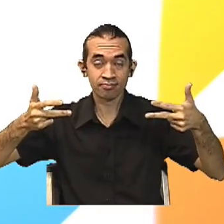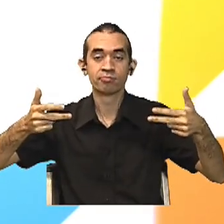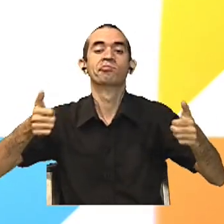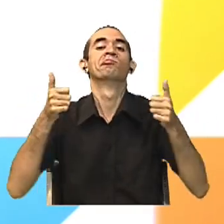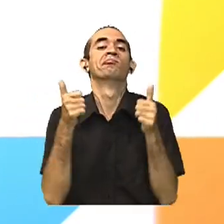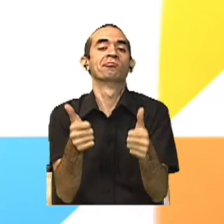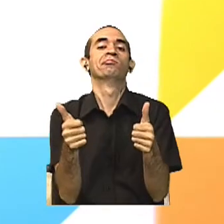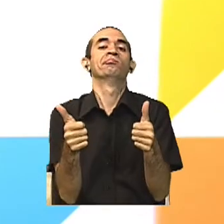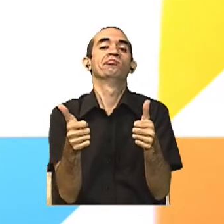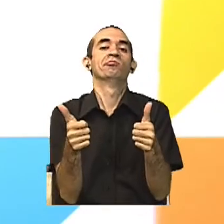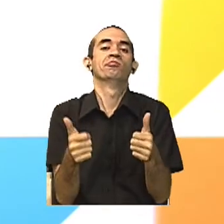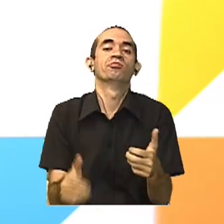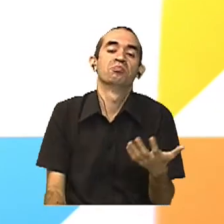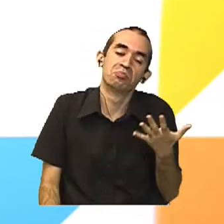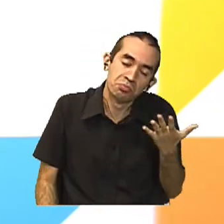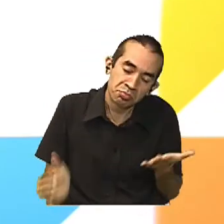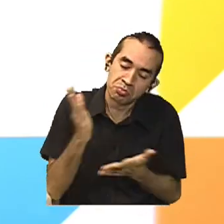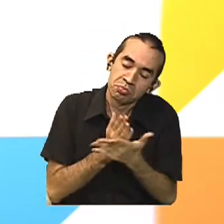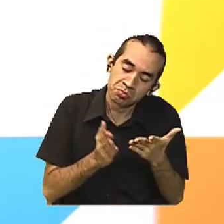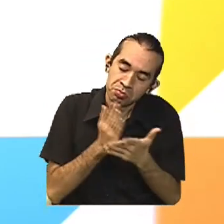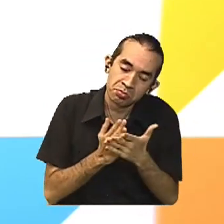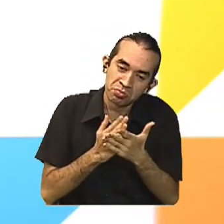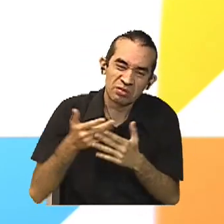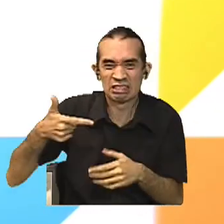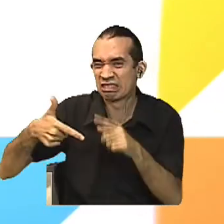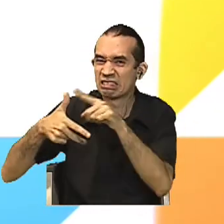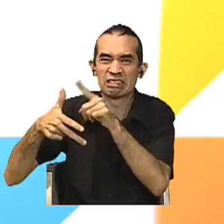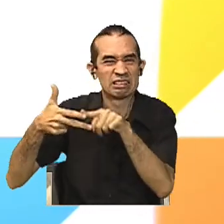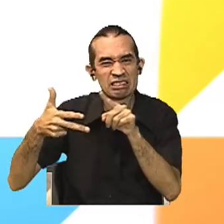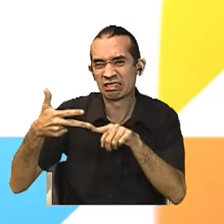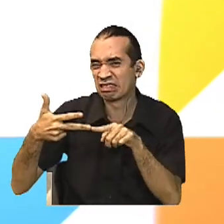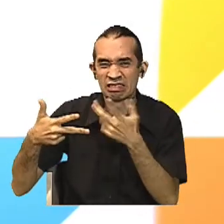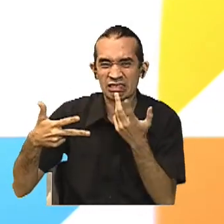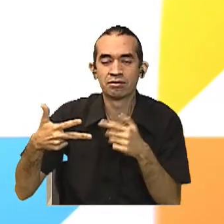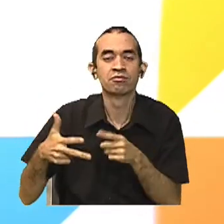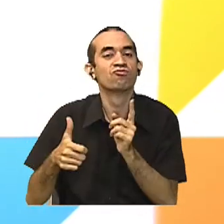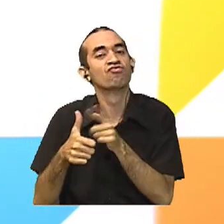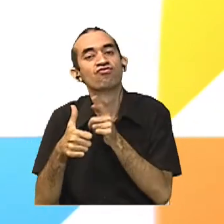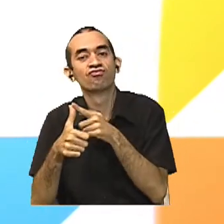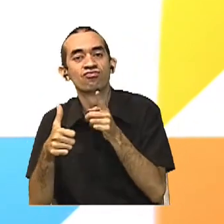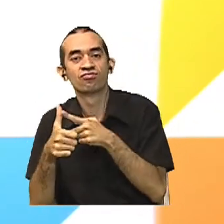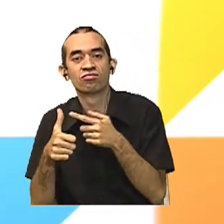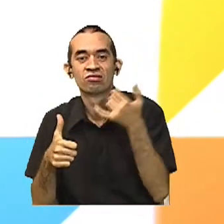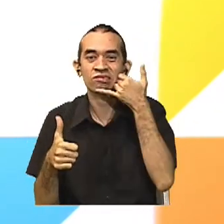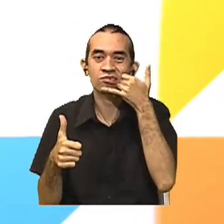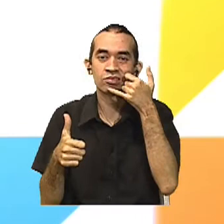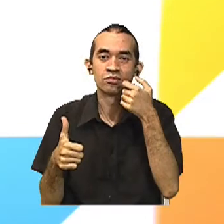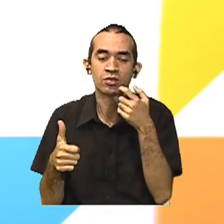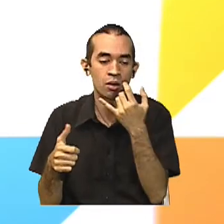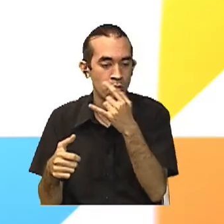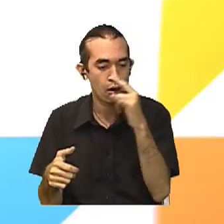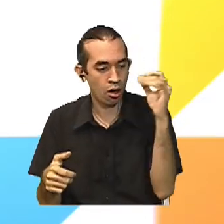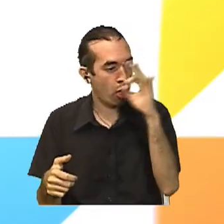Well, some reasons against can be that cell phones can be a distraction.